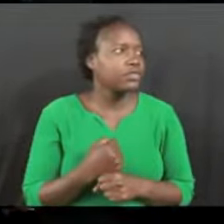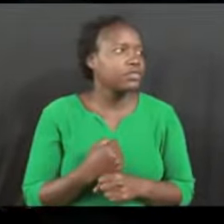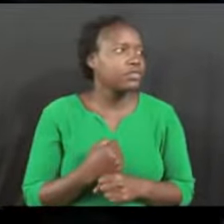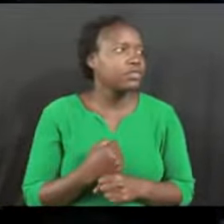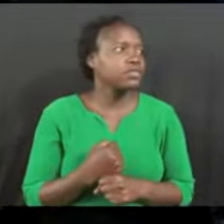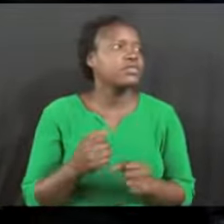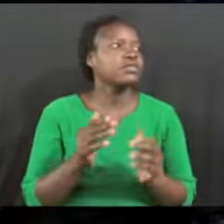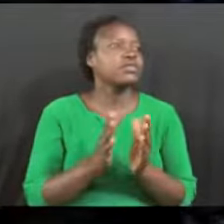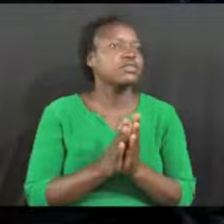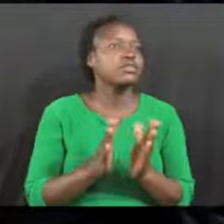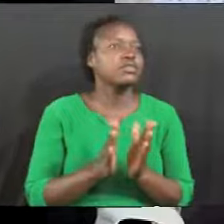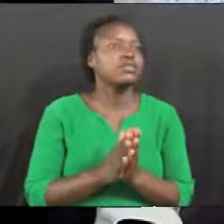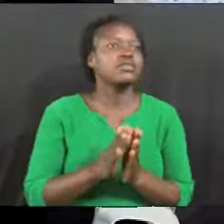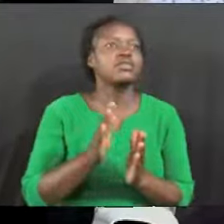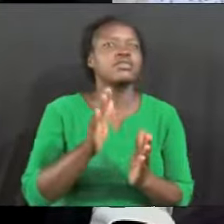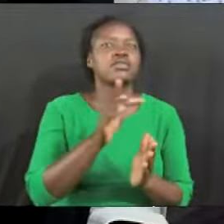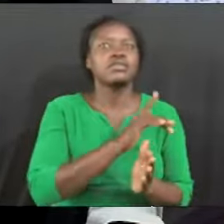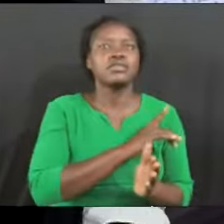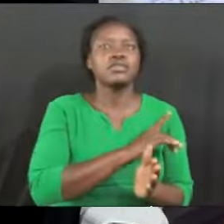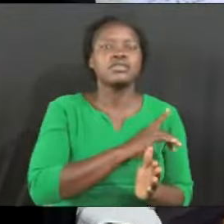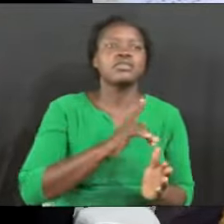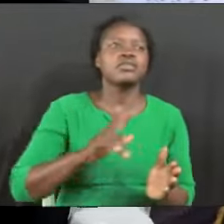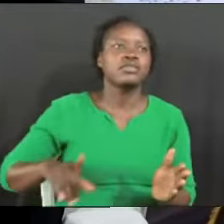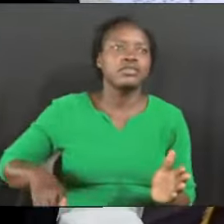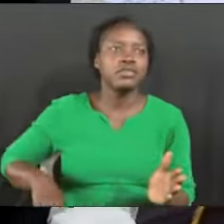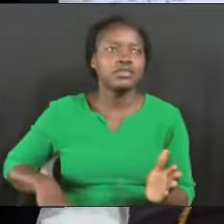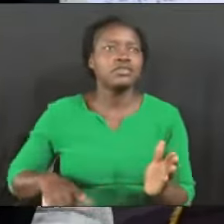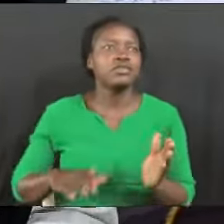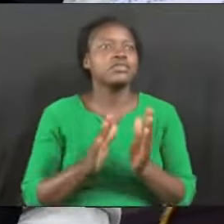Lord. Praise the Lord.